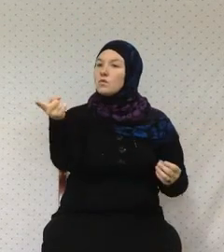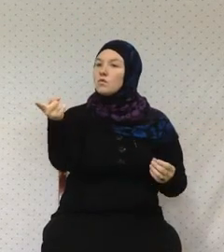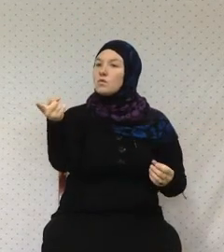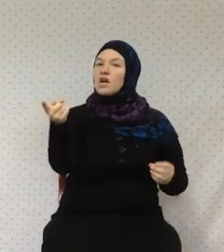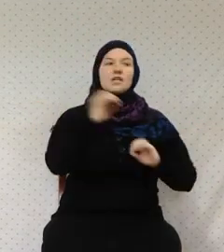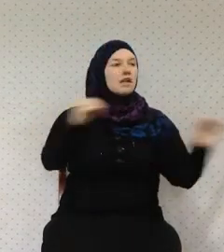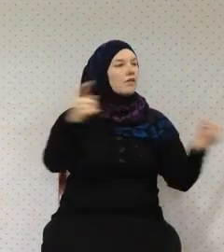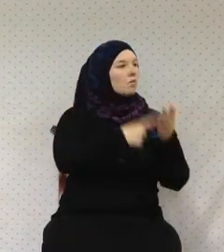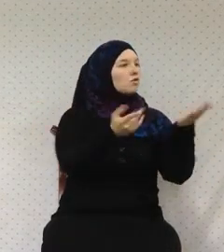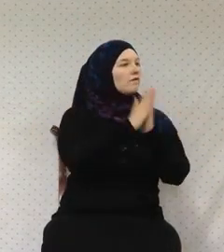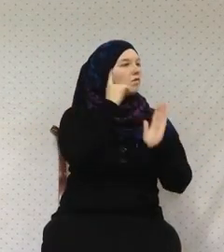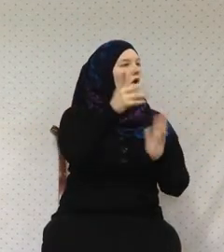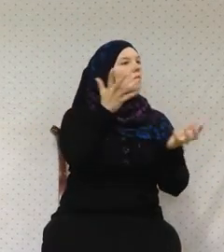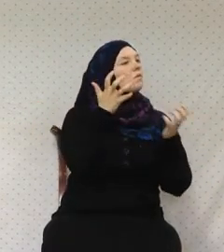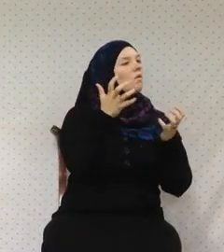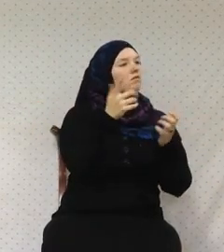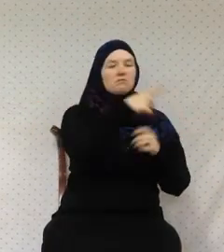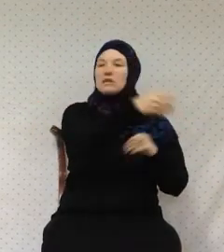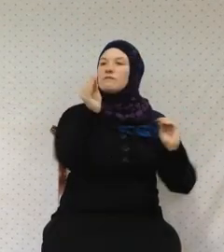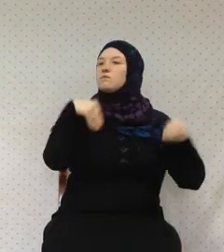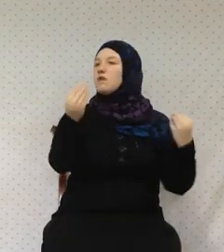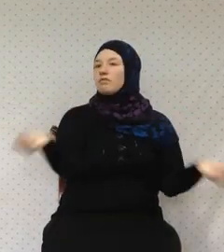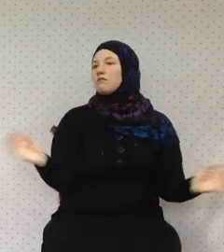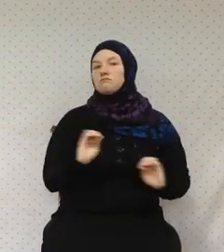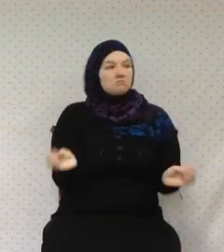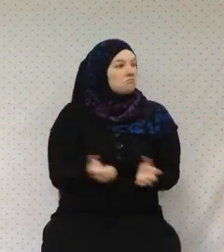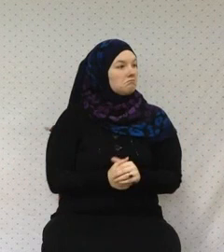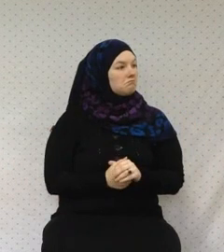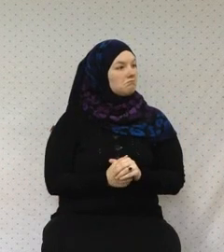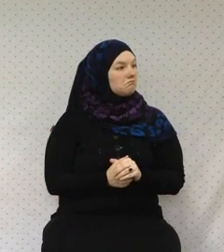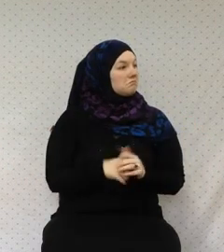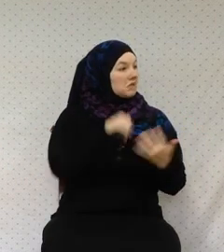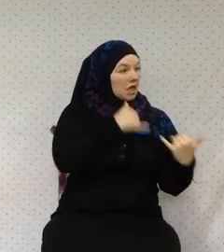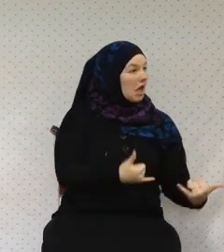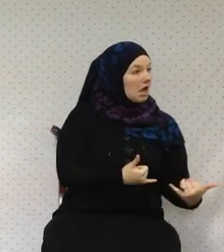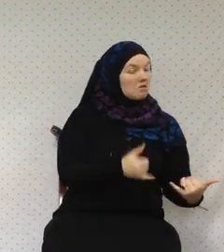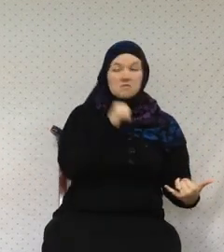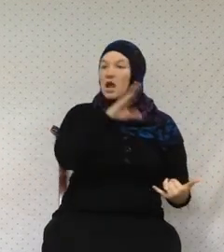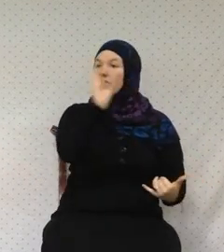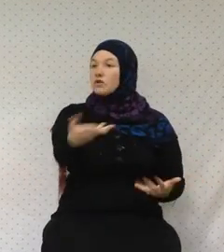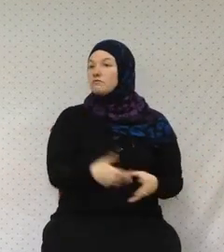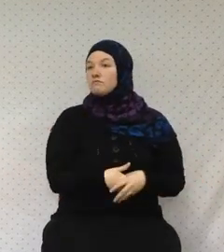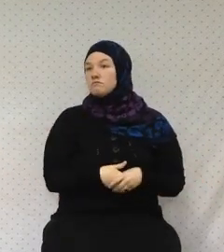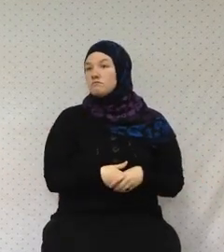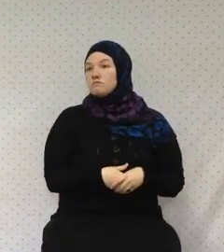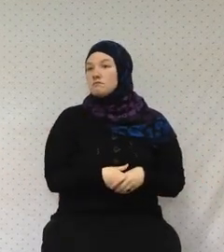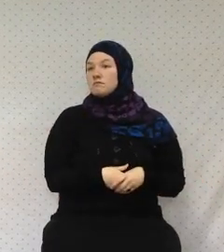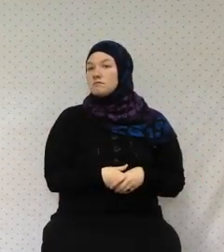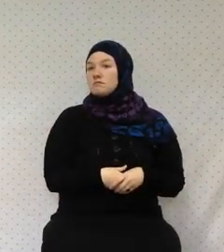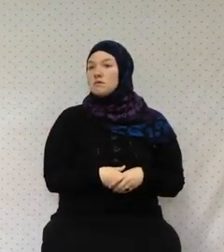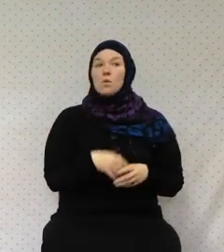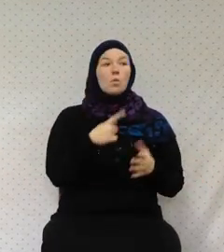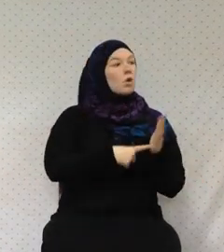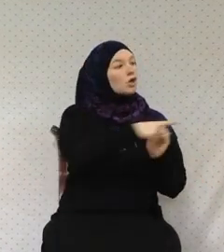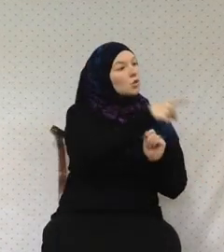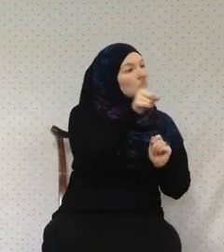any of what you ask for in that dua or that time. Not now, not ever, and not what